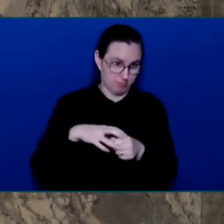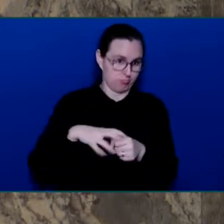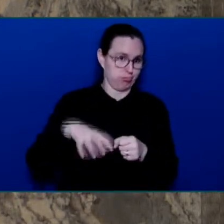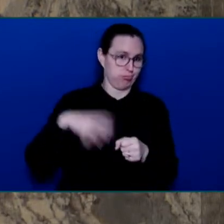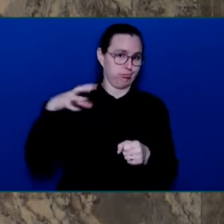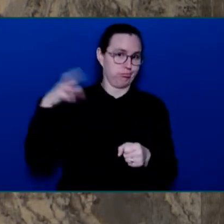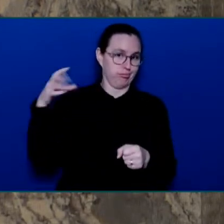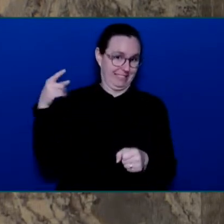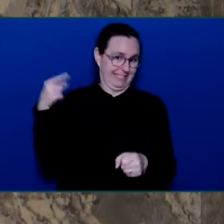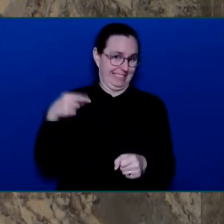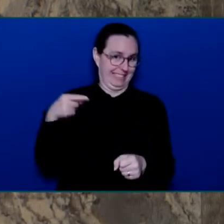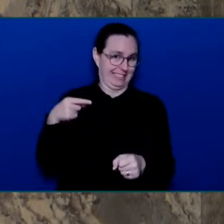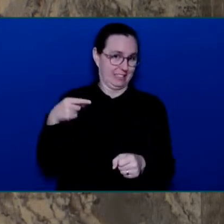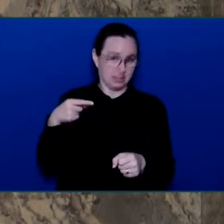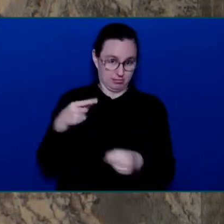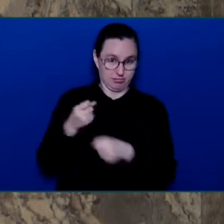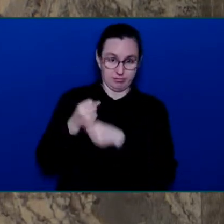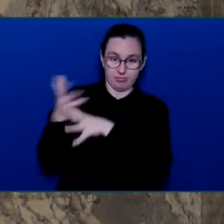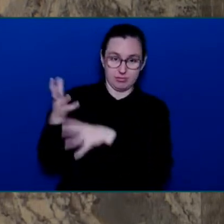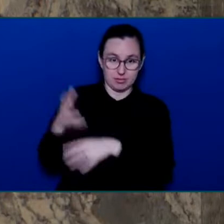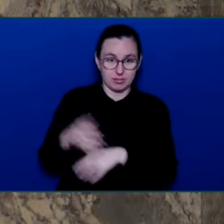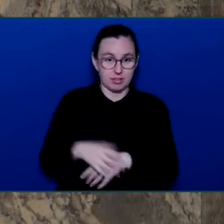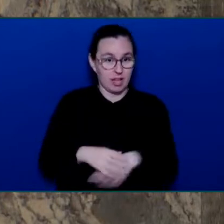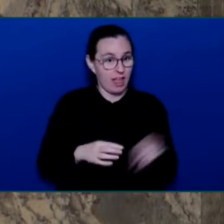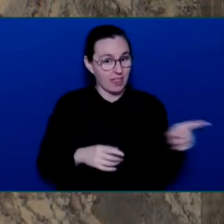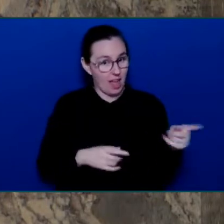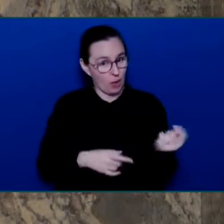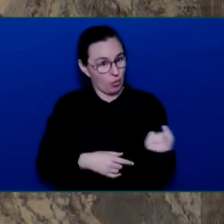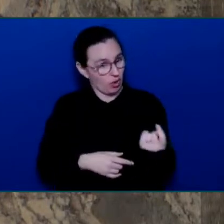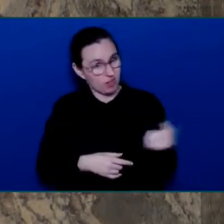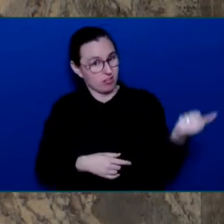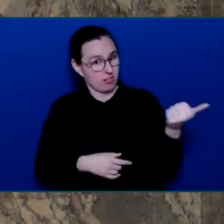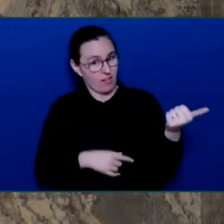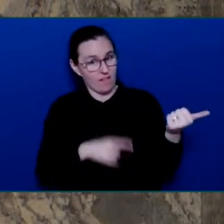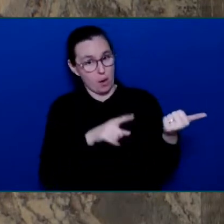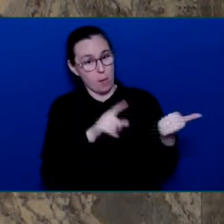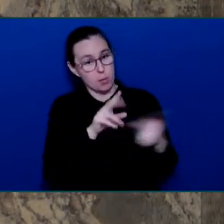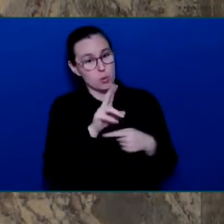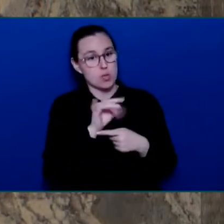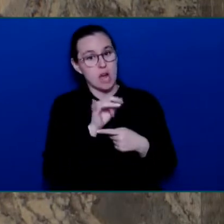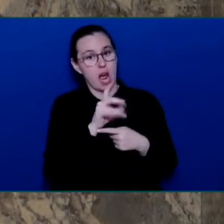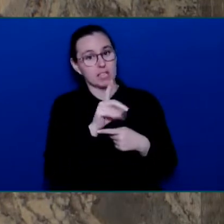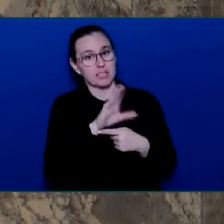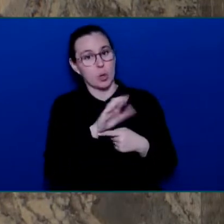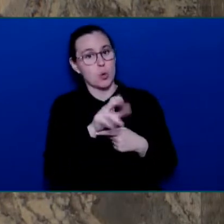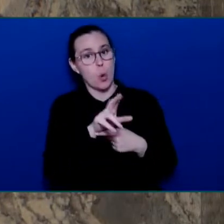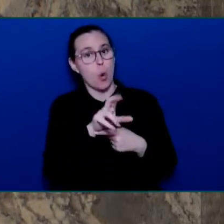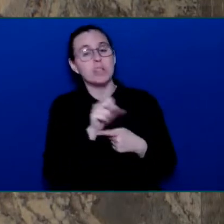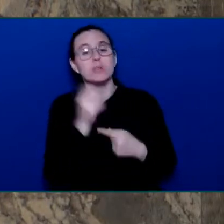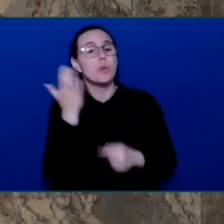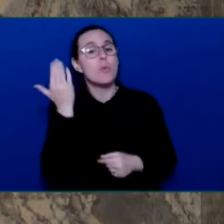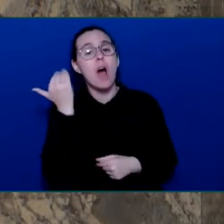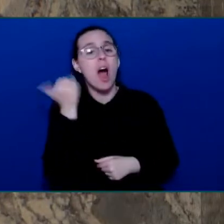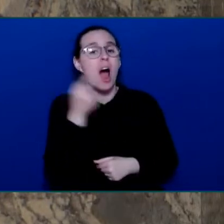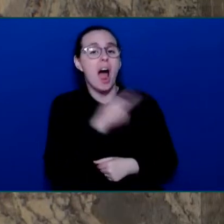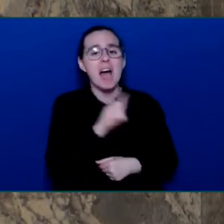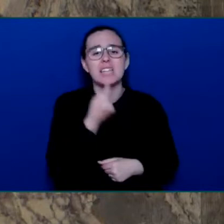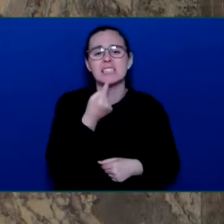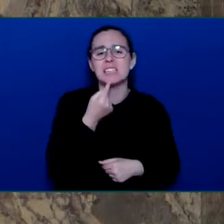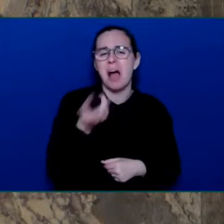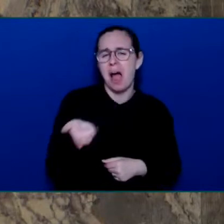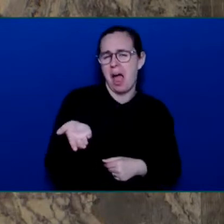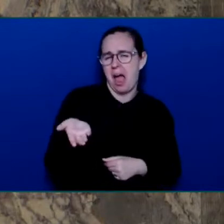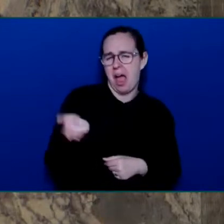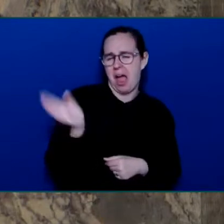carbon emissions were not the cause of climate change. So today, Mr. Speaker, I want to give the member an opportunity to state not only that